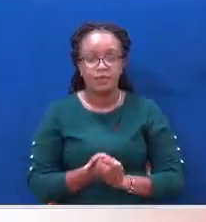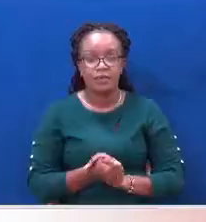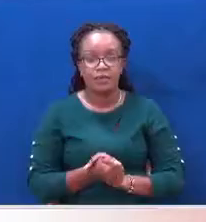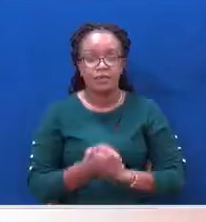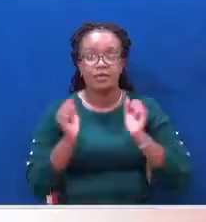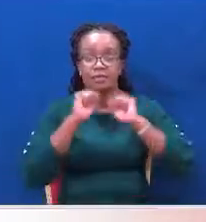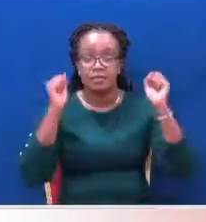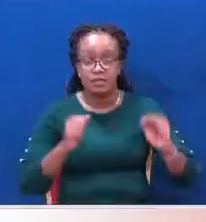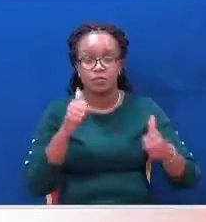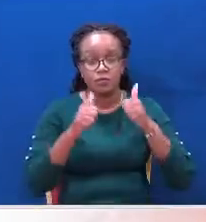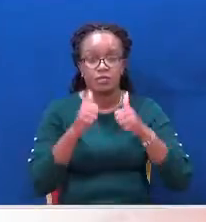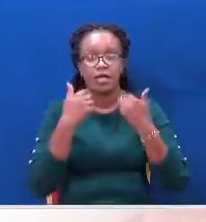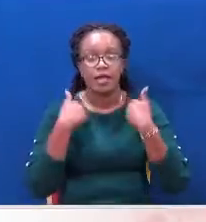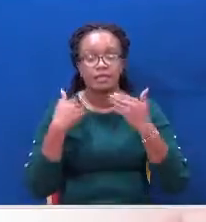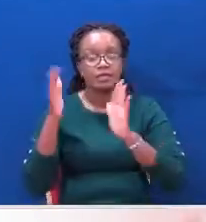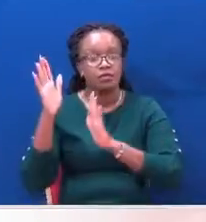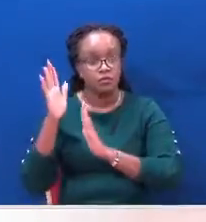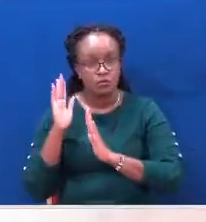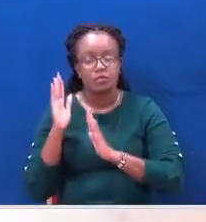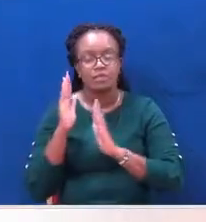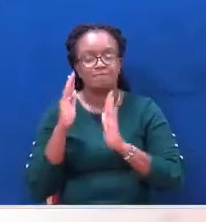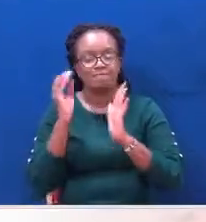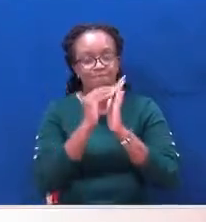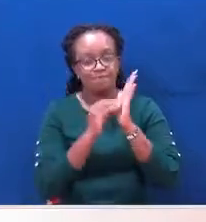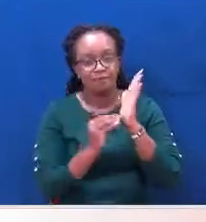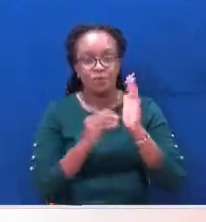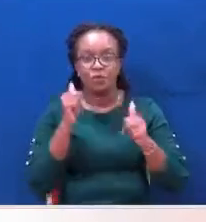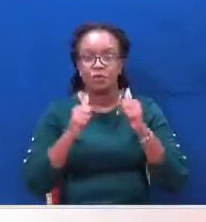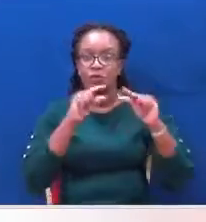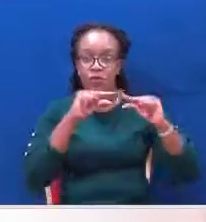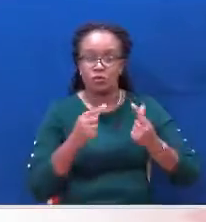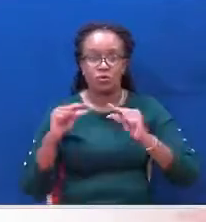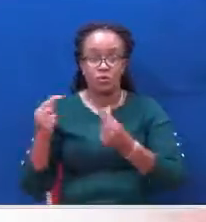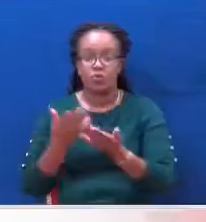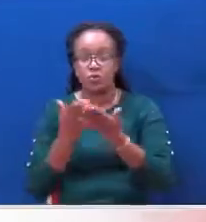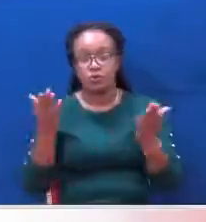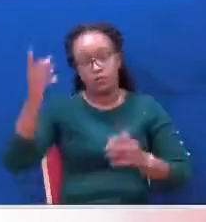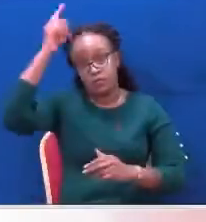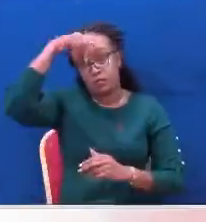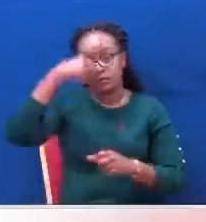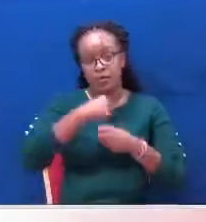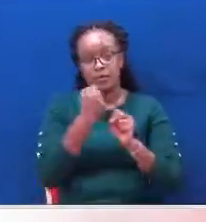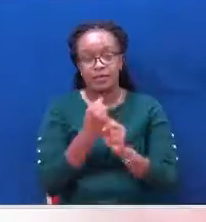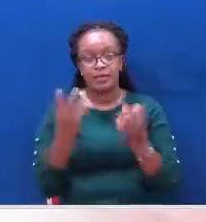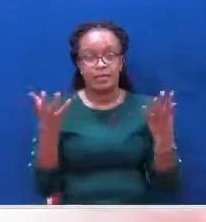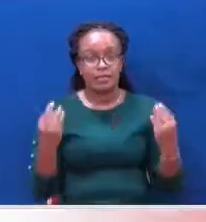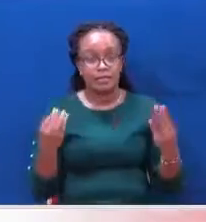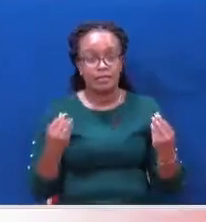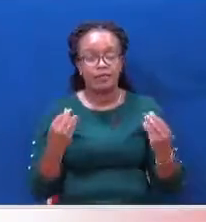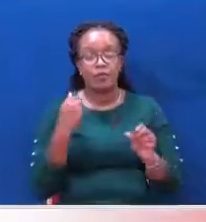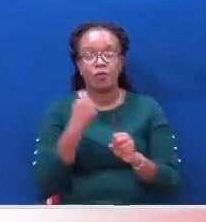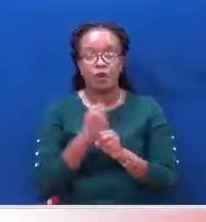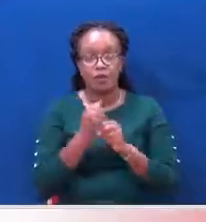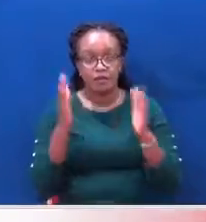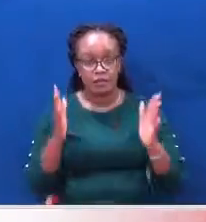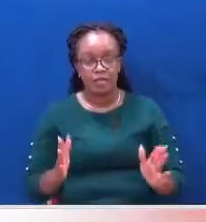features and access, is expected to categorize these graduates, making it easier for employers to source for skilled labor as